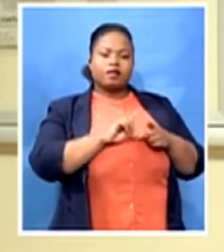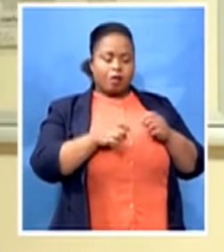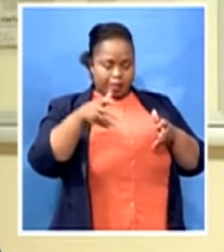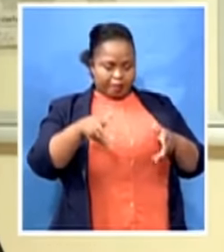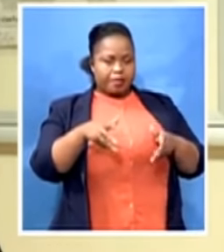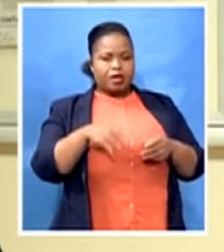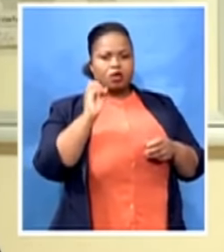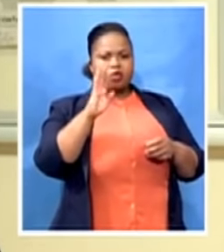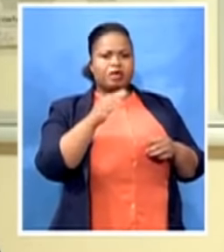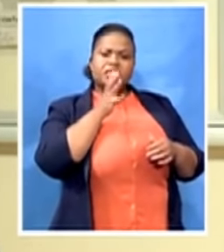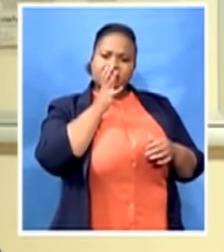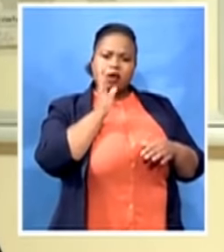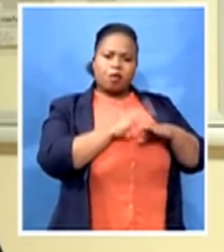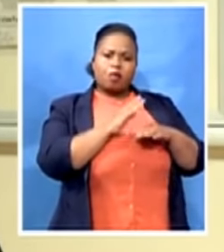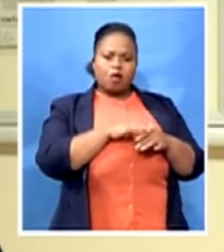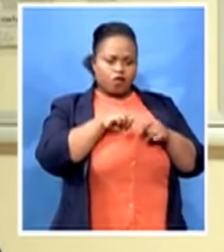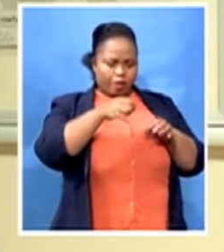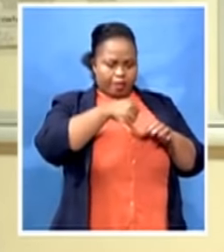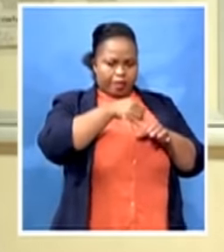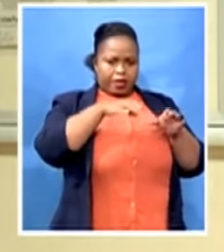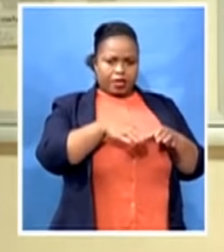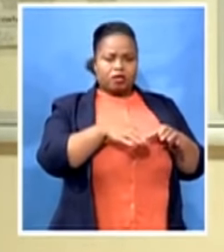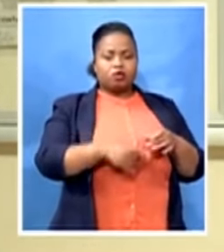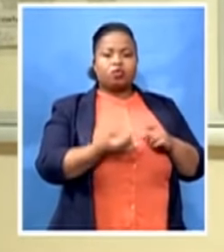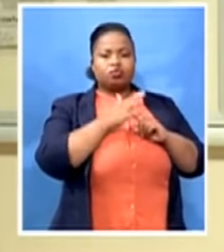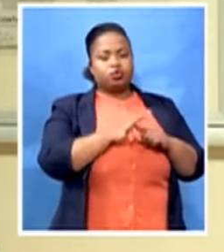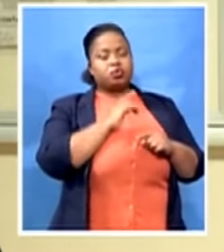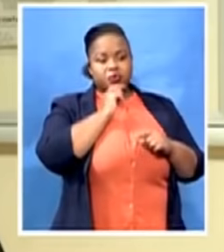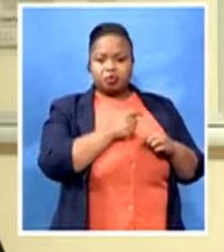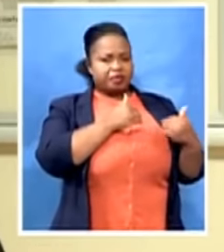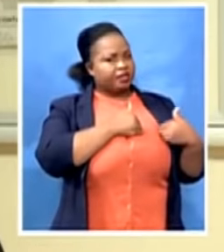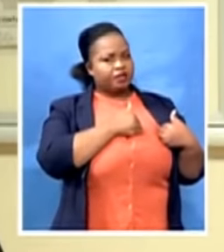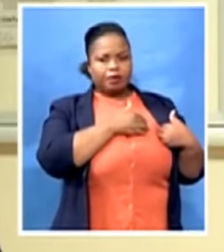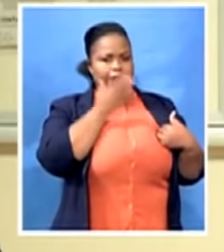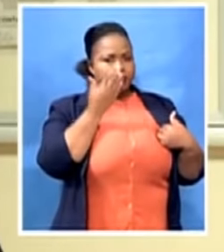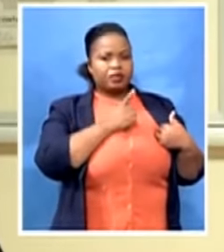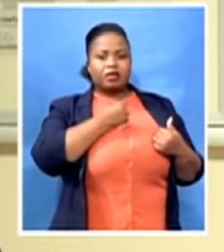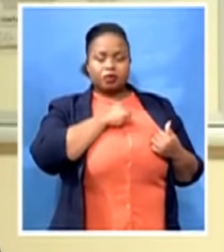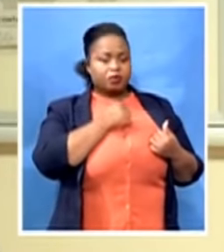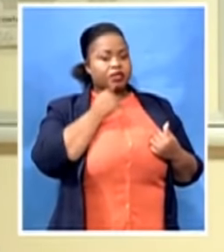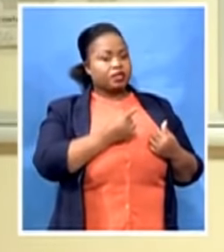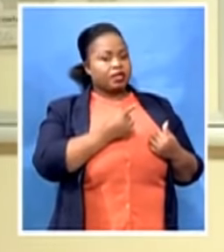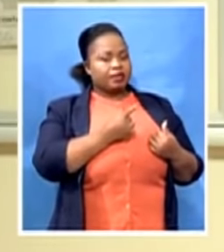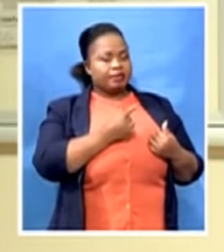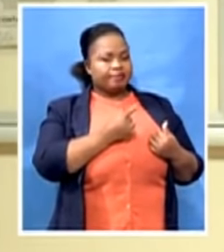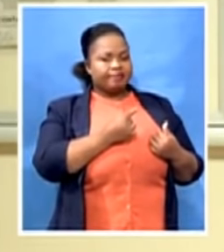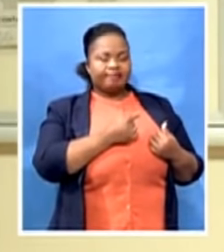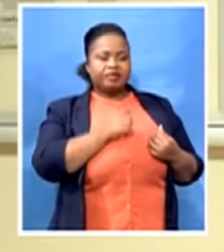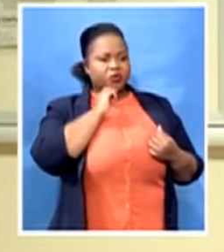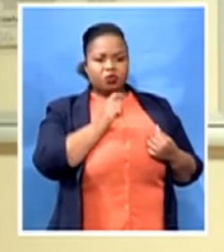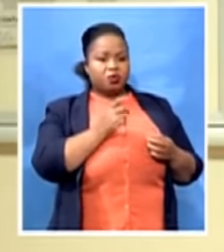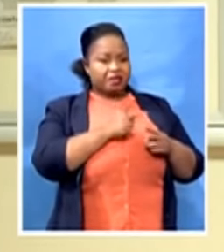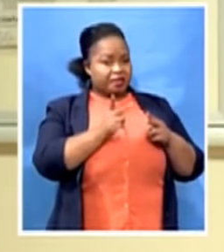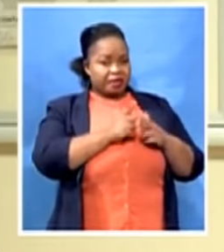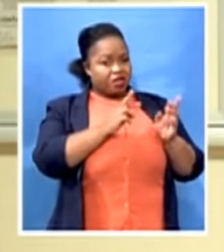for Bloemfontein, it is still not safe. So that's why we are saying we are really not prepared to move to level 4 at